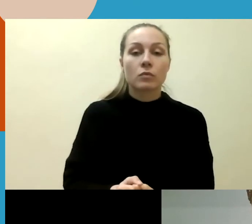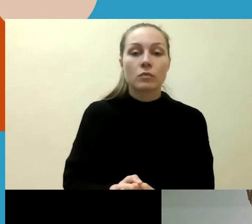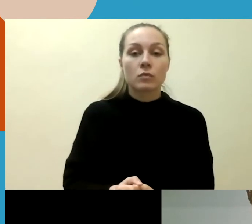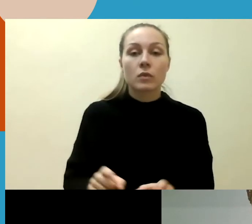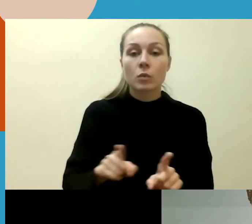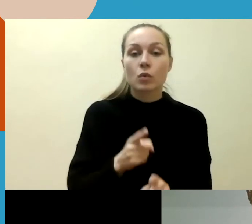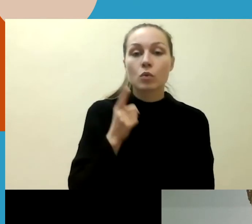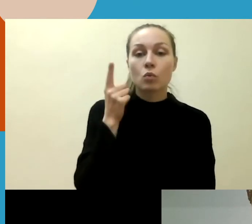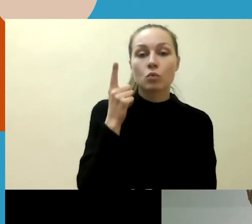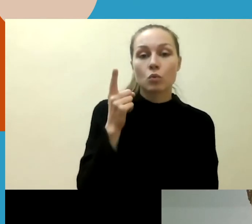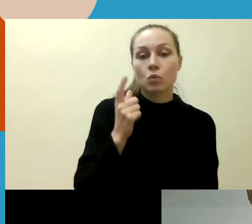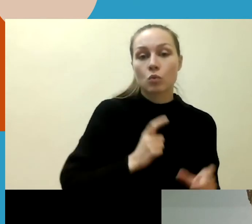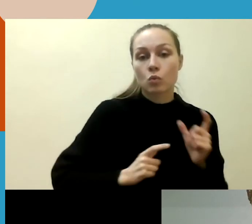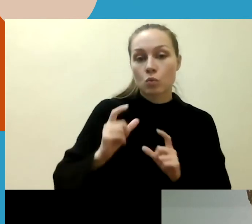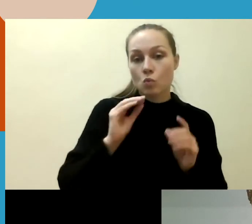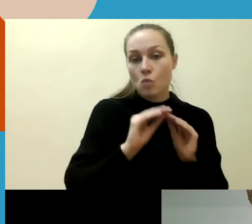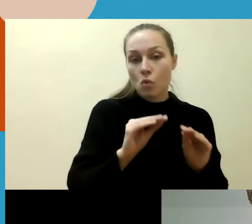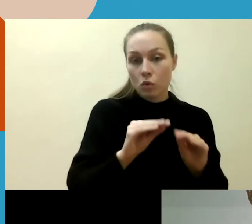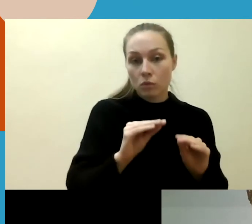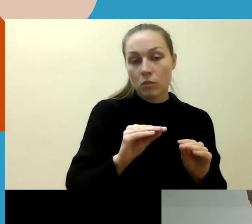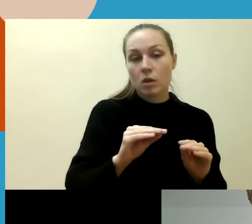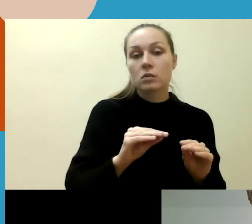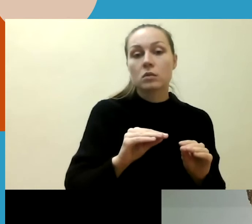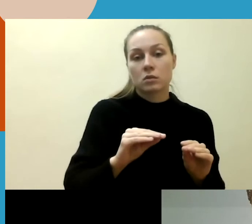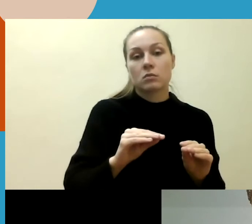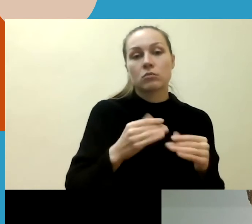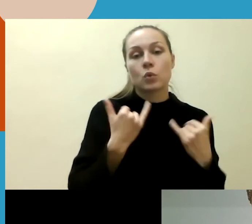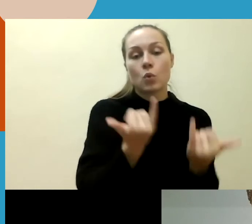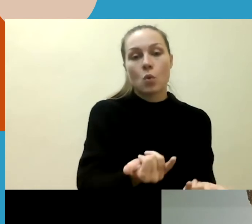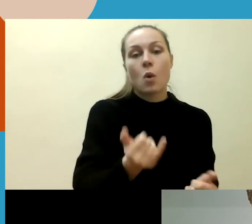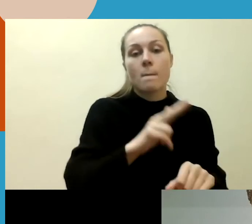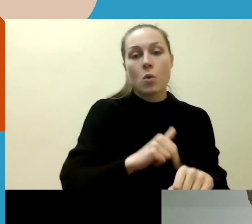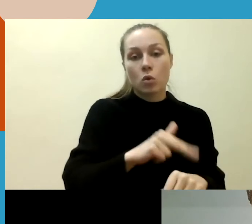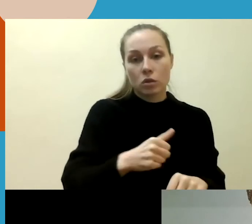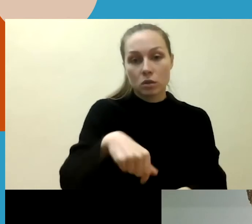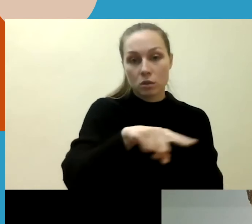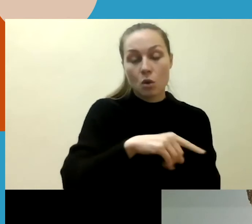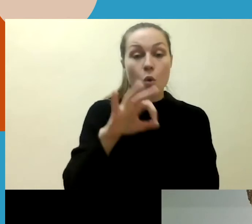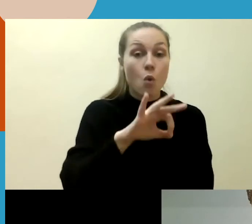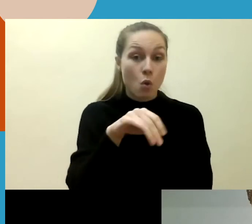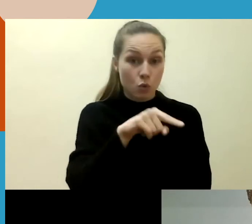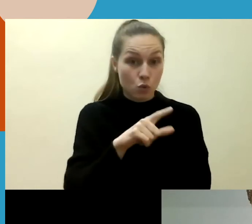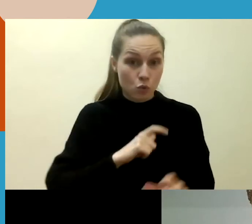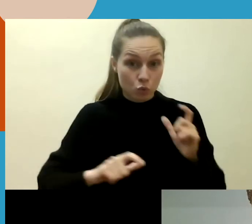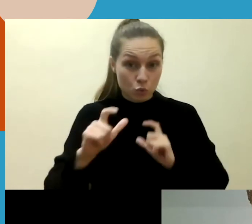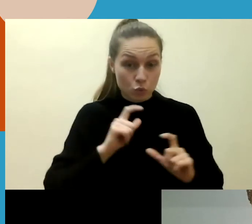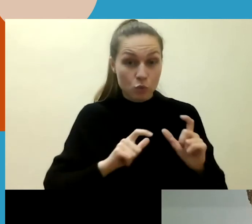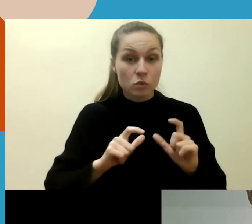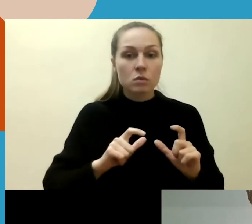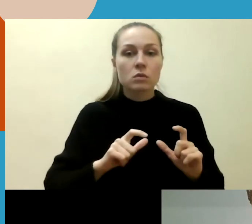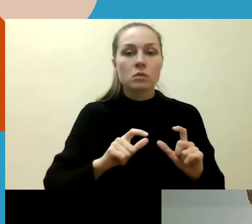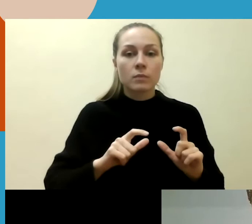the opportunity to talk about this. We had a distance learning course for